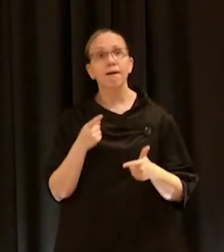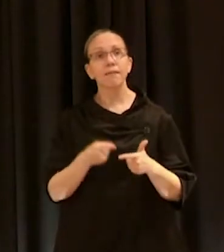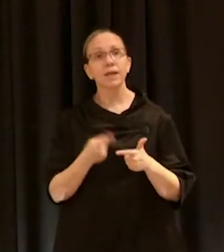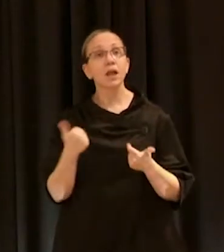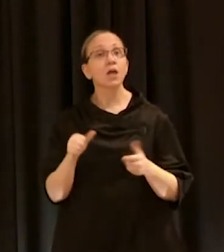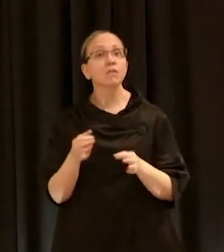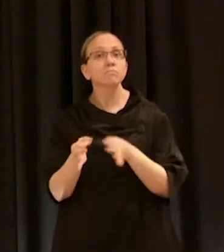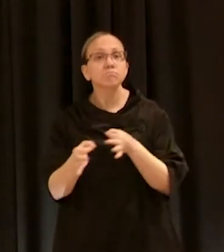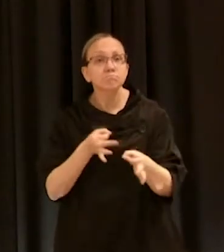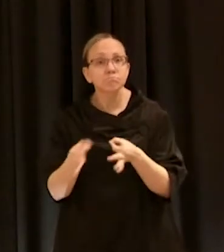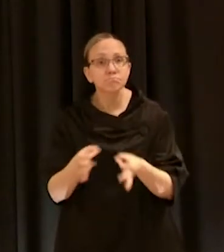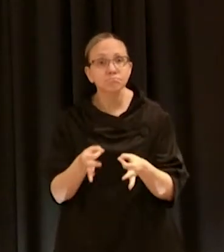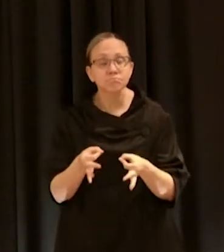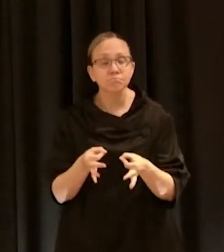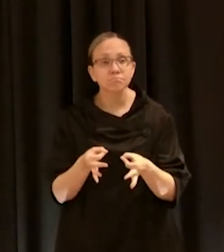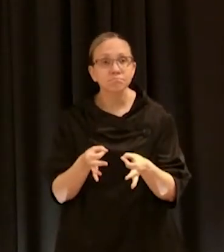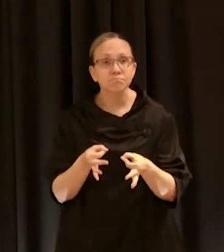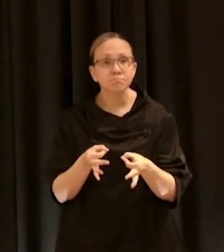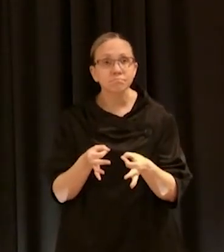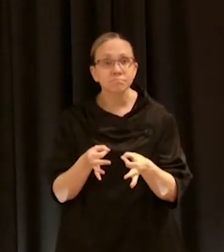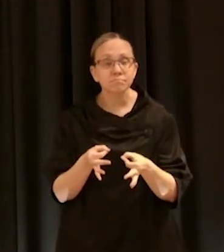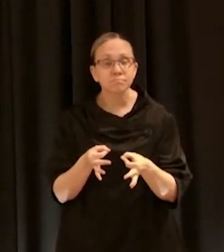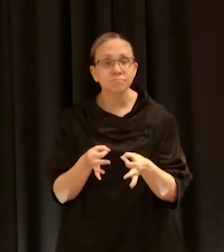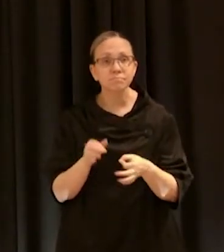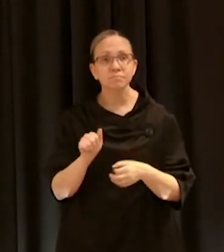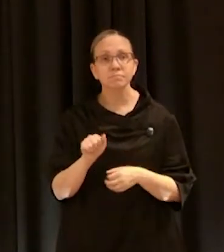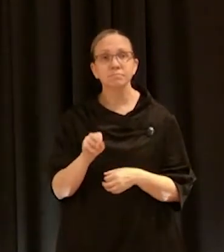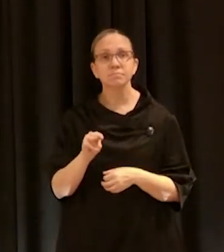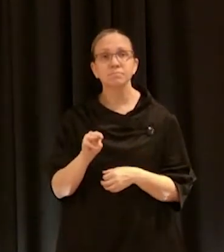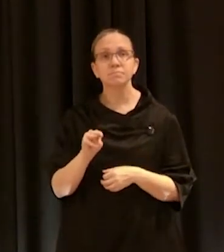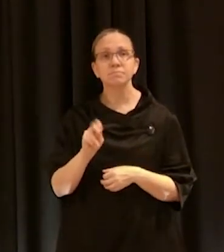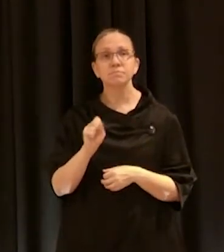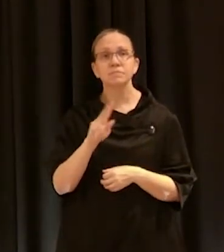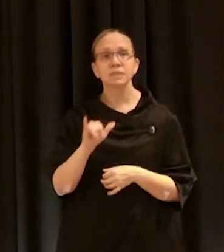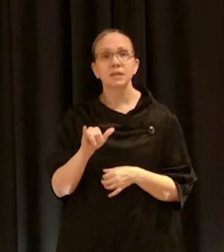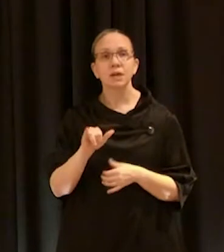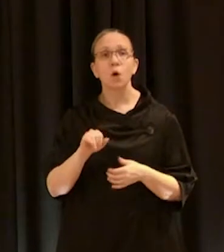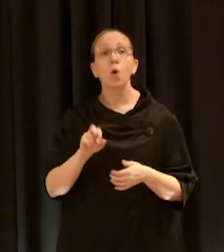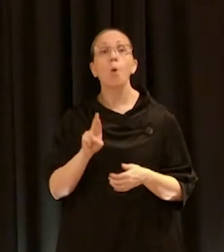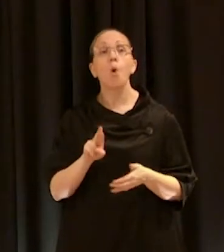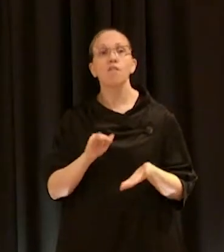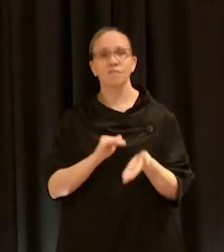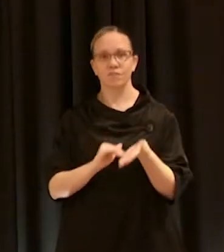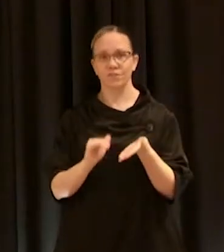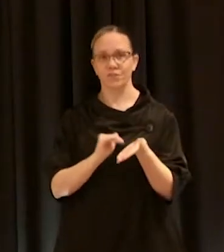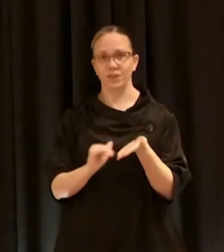another definition for oblivion. Amnesty. Or pardon.